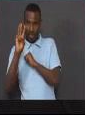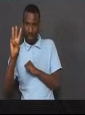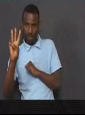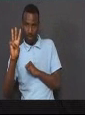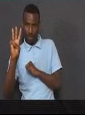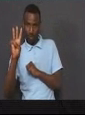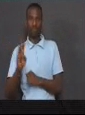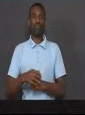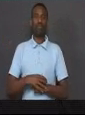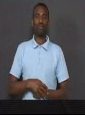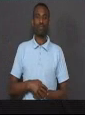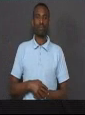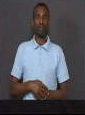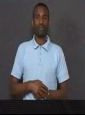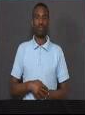delta W.